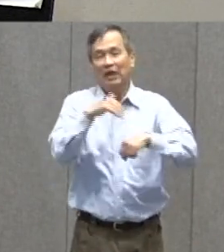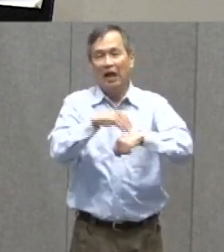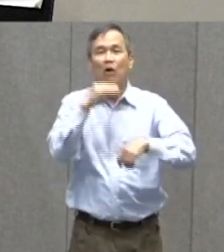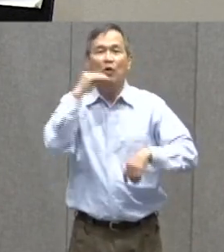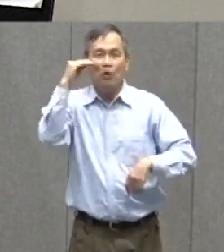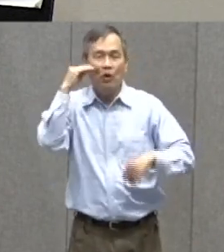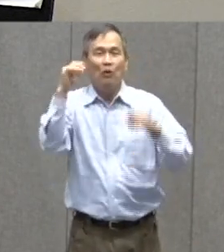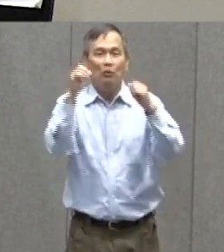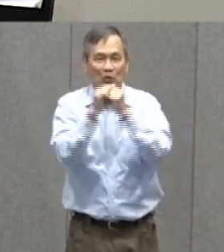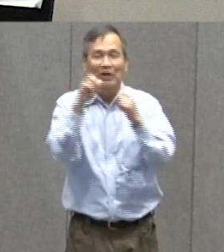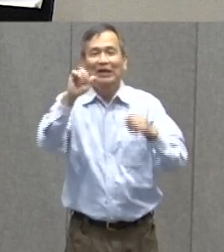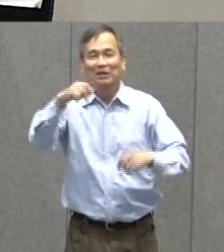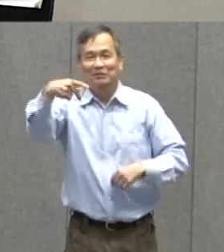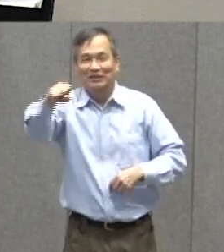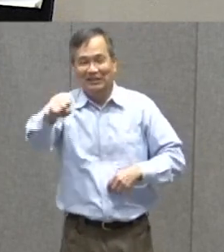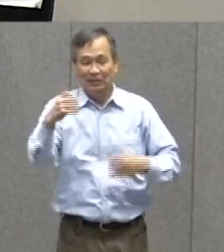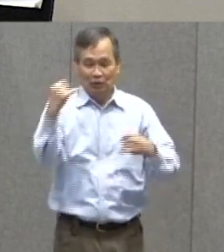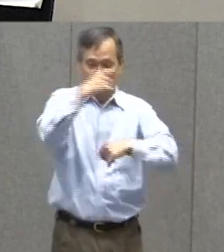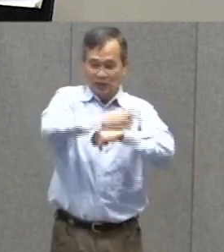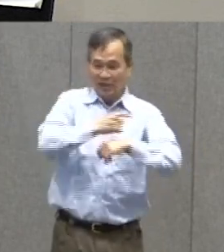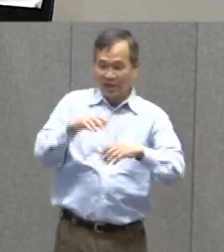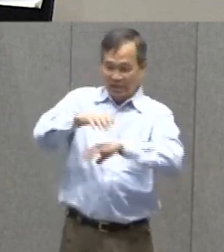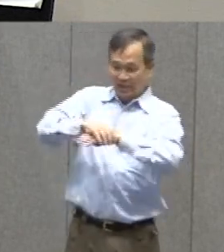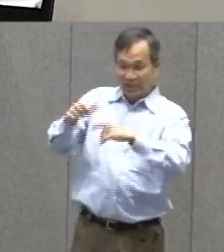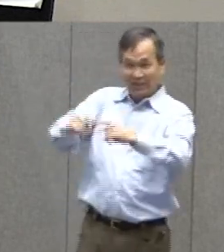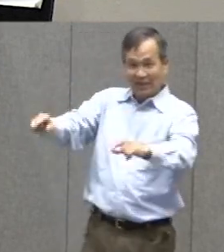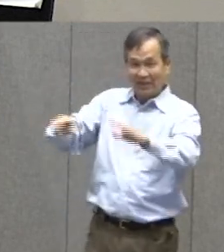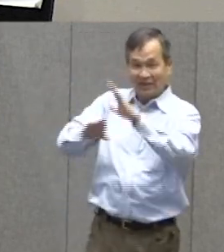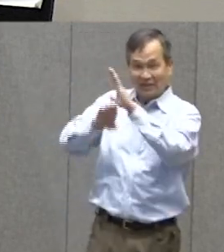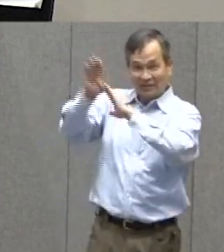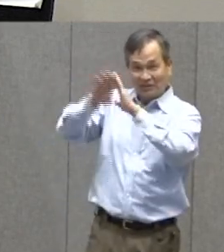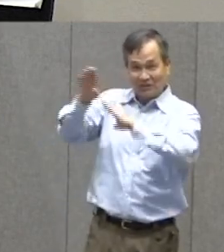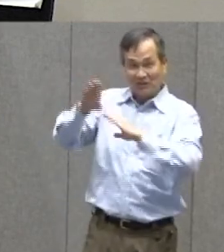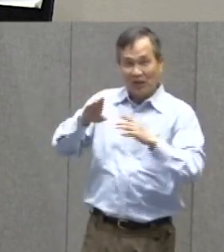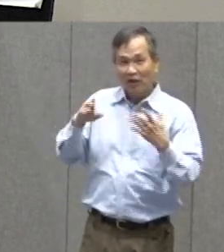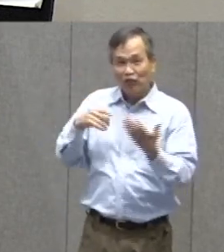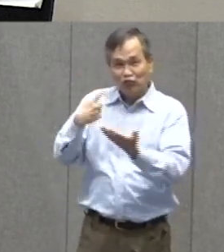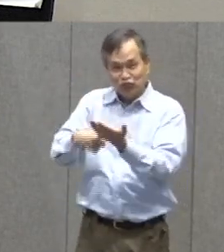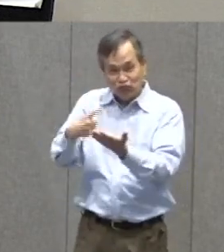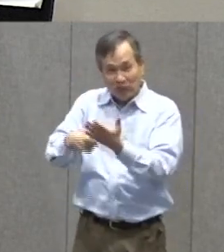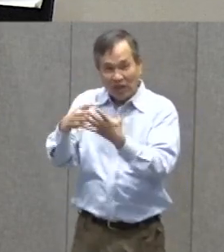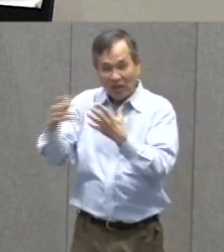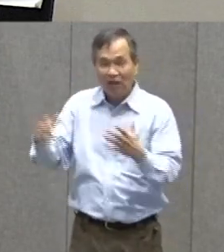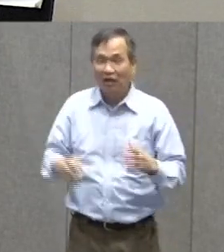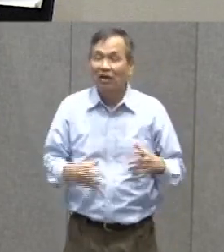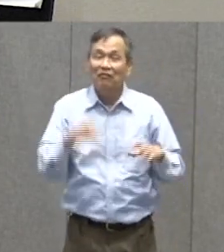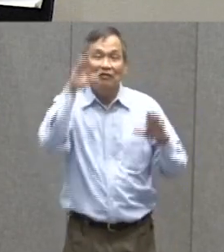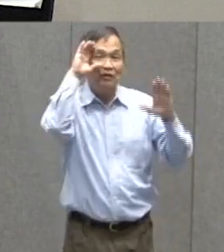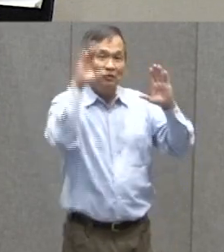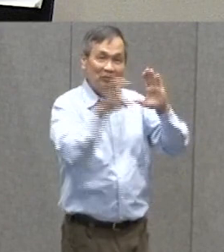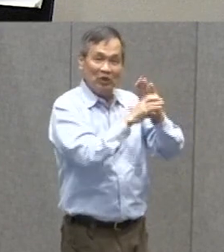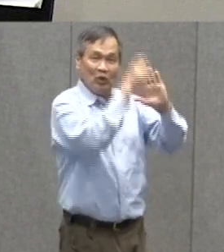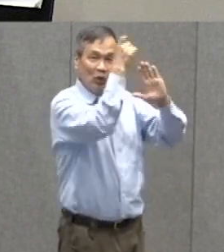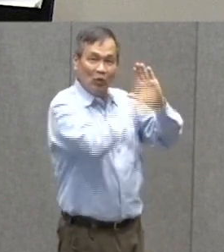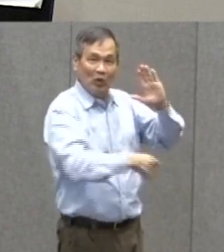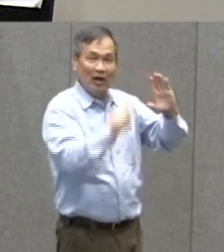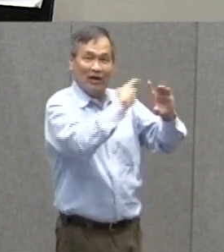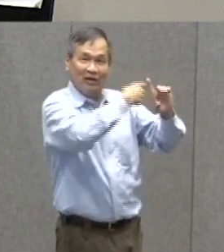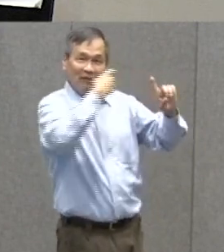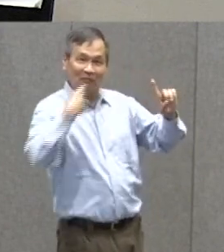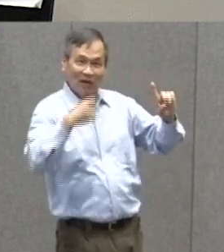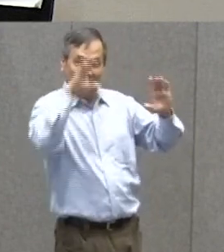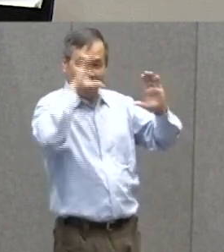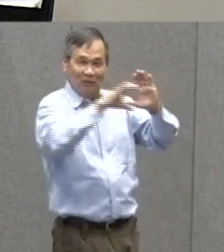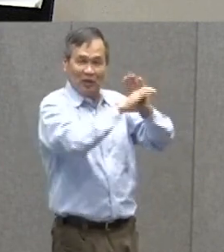with English language development and looking in writing from photographs. And hopefully you keep observing and